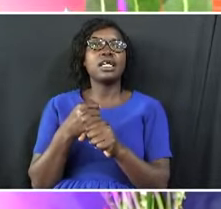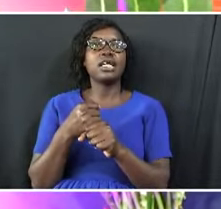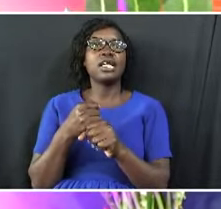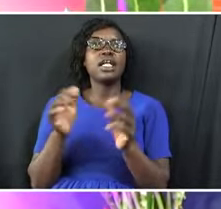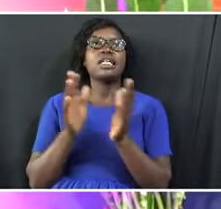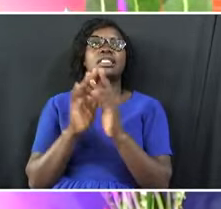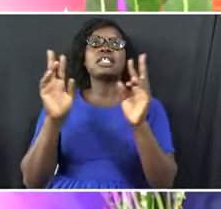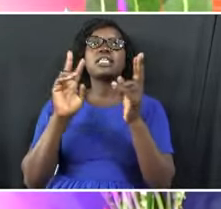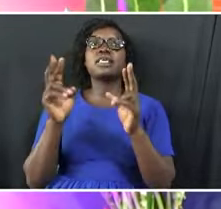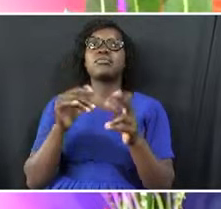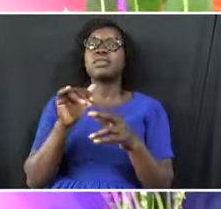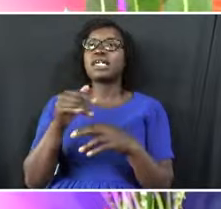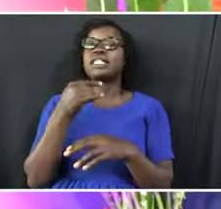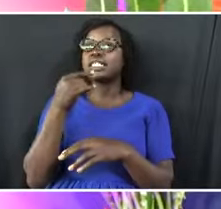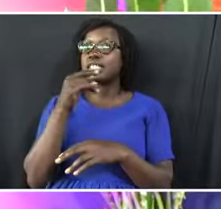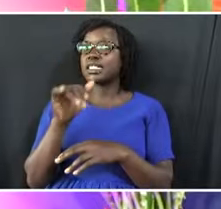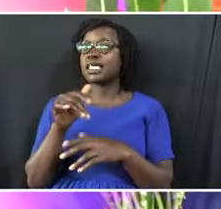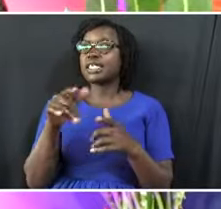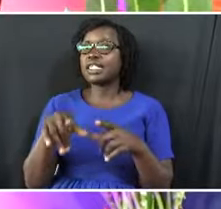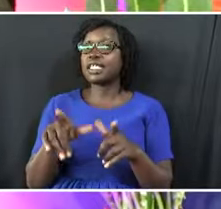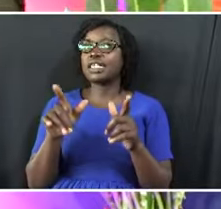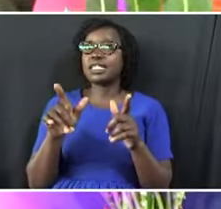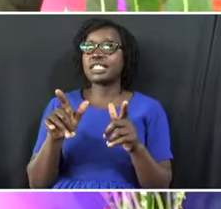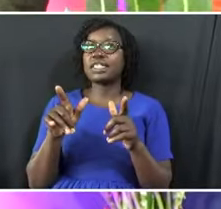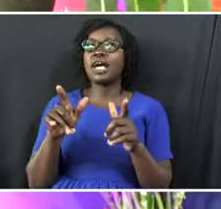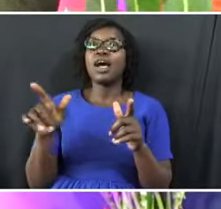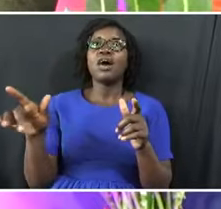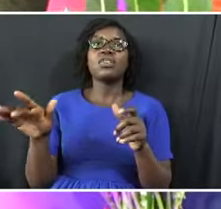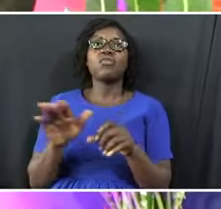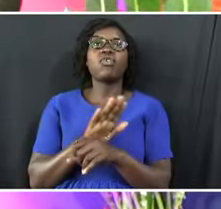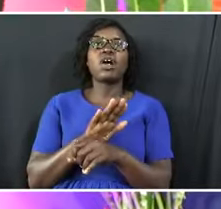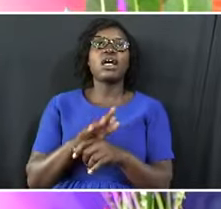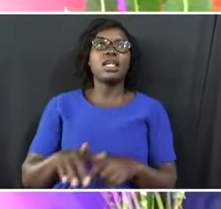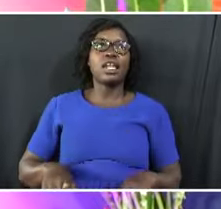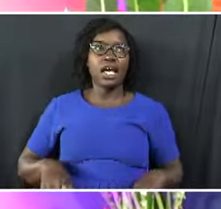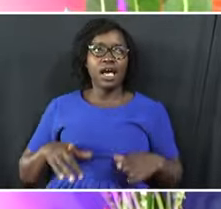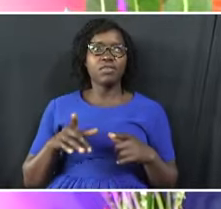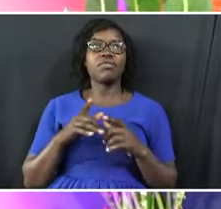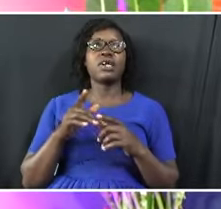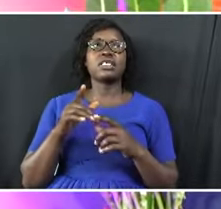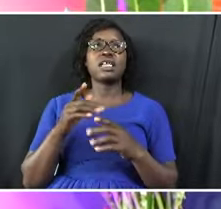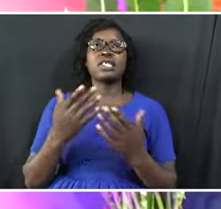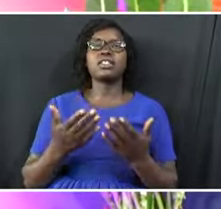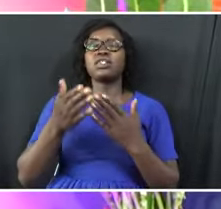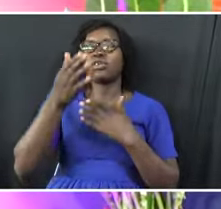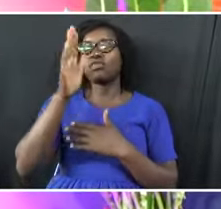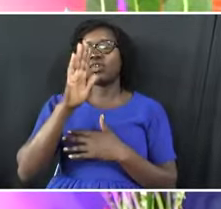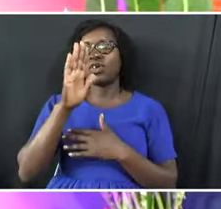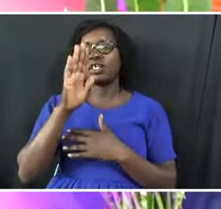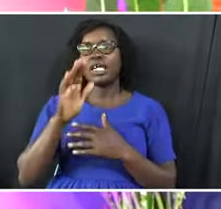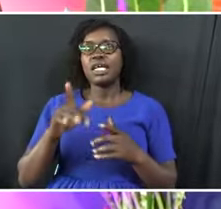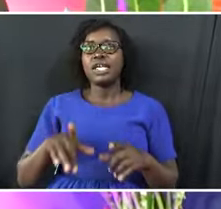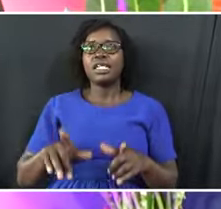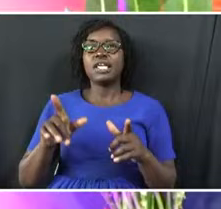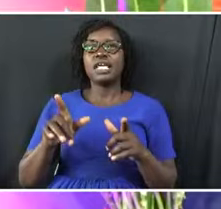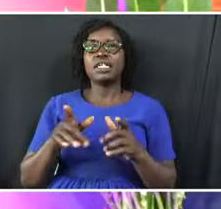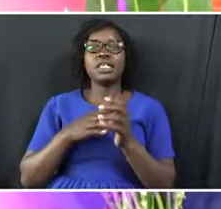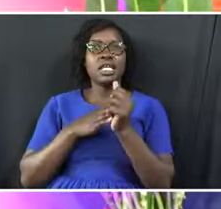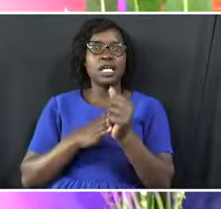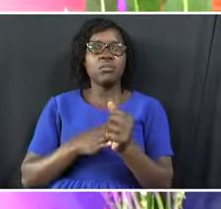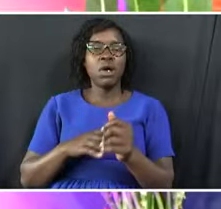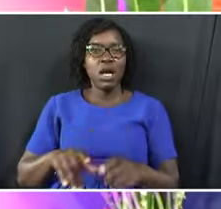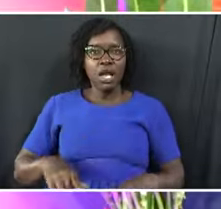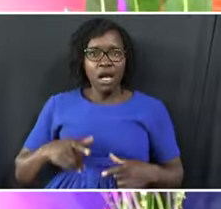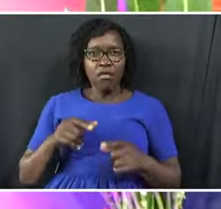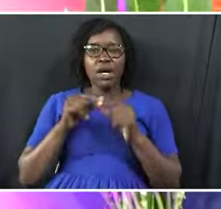this theme that let entirely my life as a child of God, let entirely my life as a